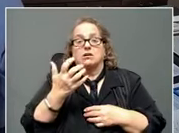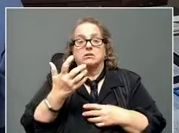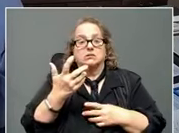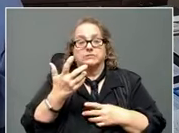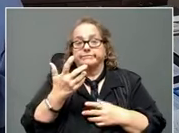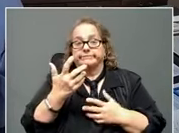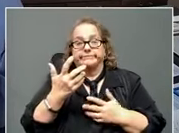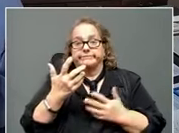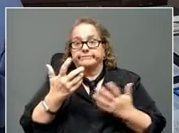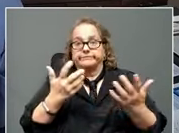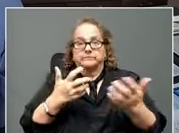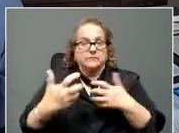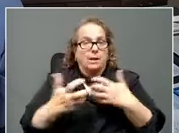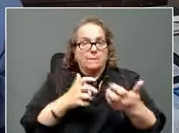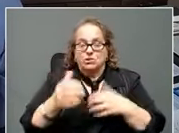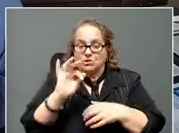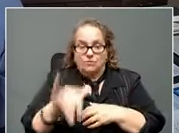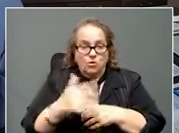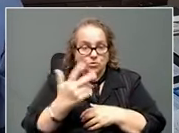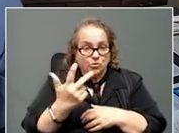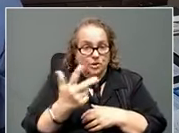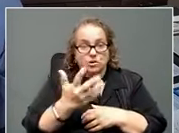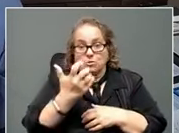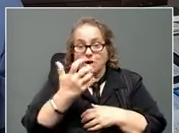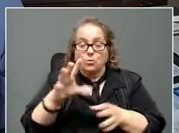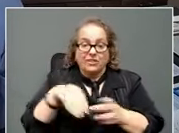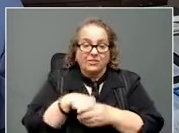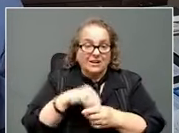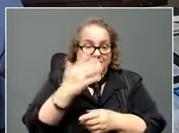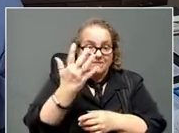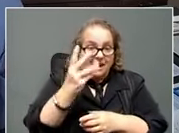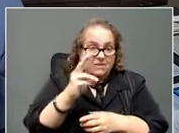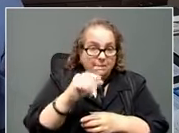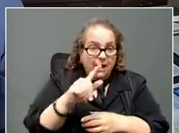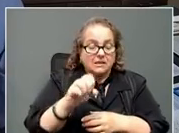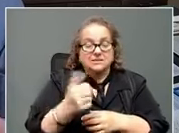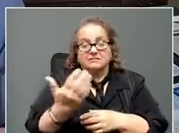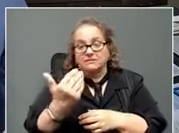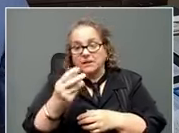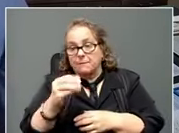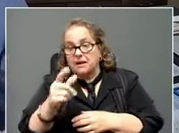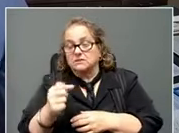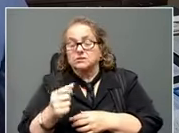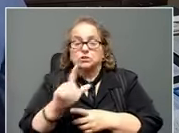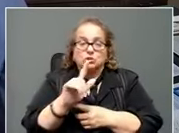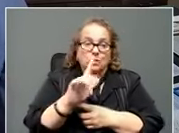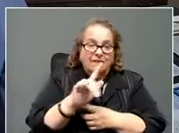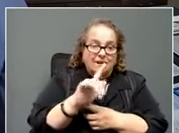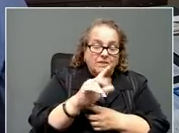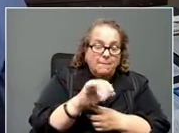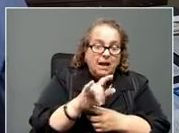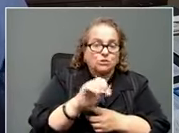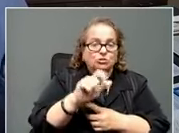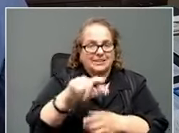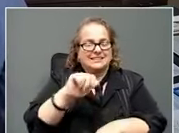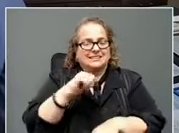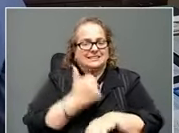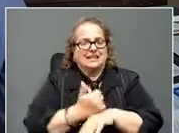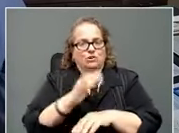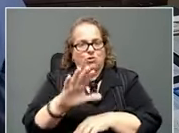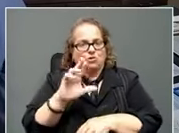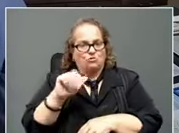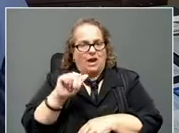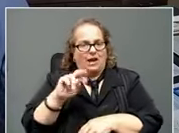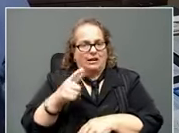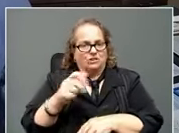you can put, do you want within 5 miles or 10 miles or 15 or 25 miles? So you can set your range for how far you're